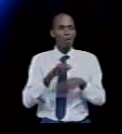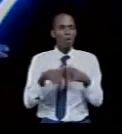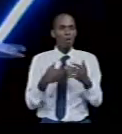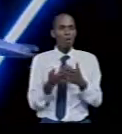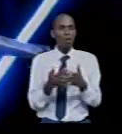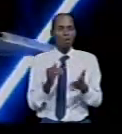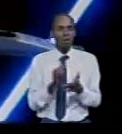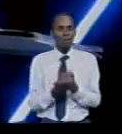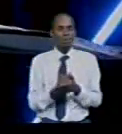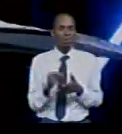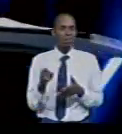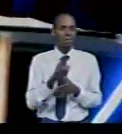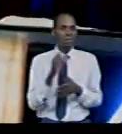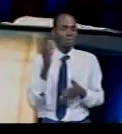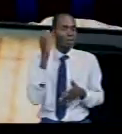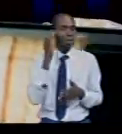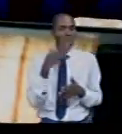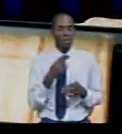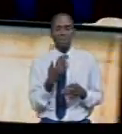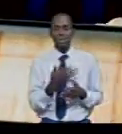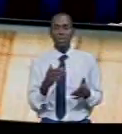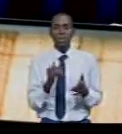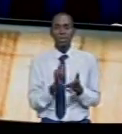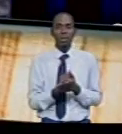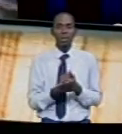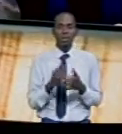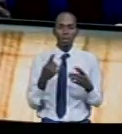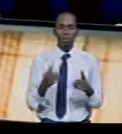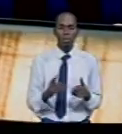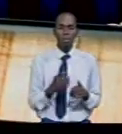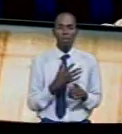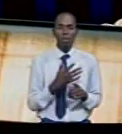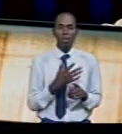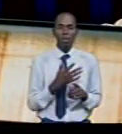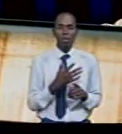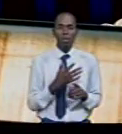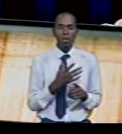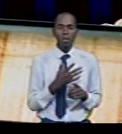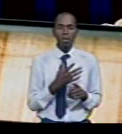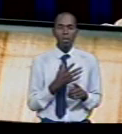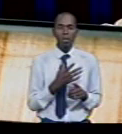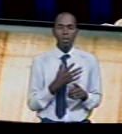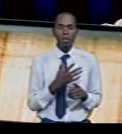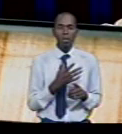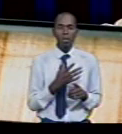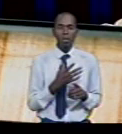And the activity that went on, and the program, and the